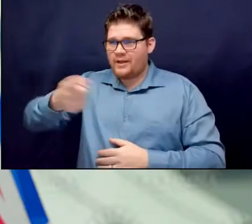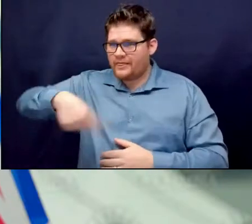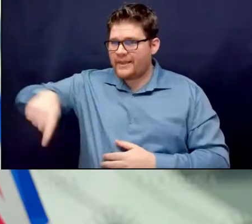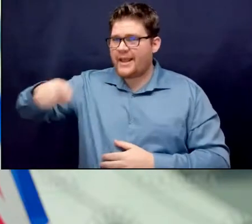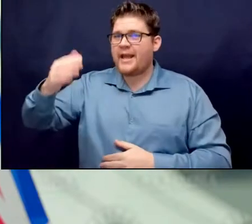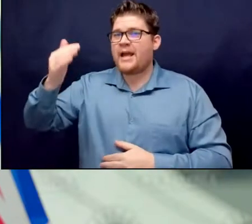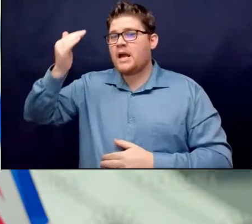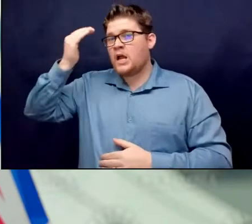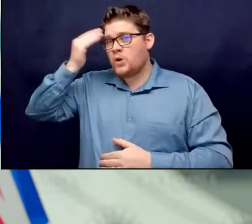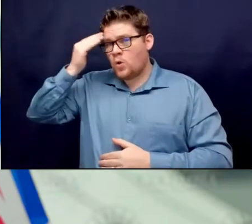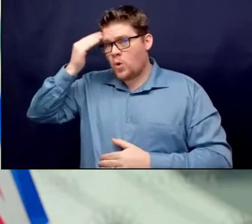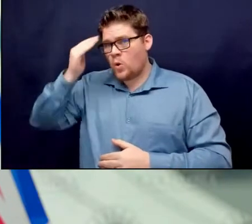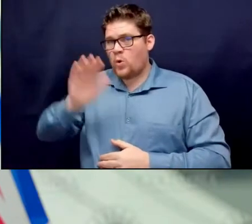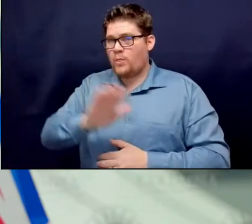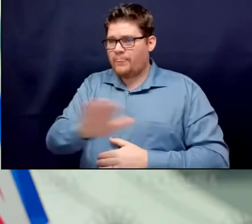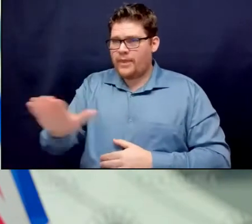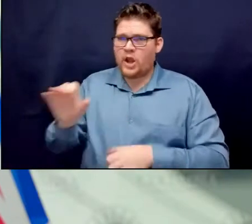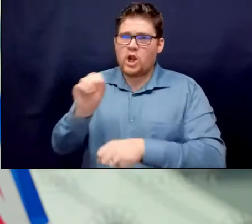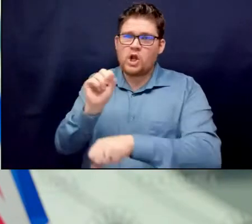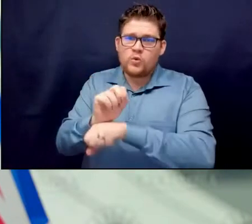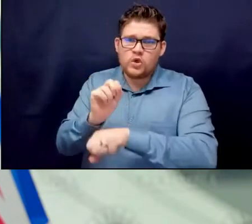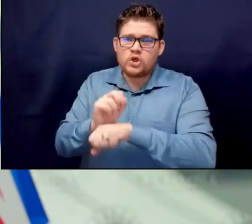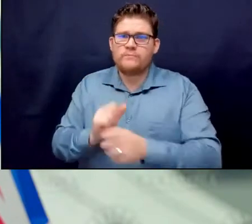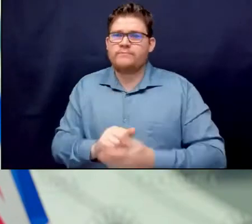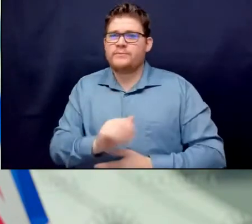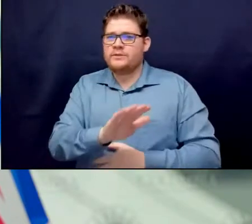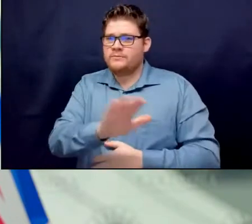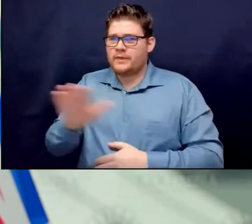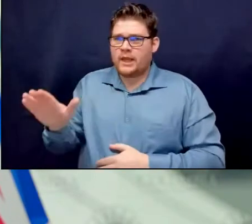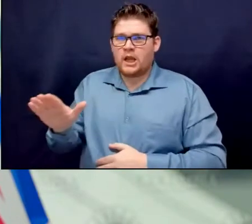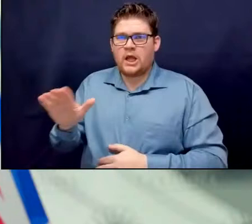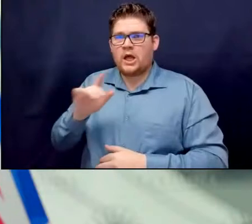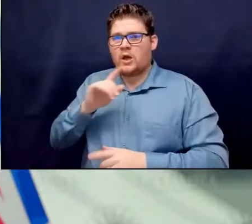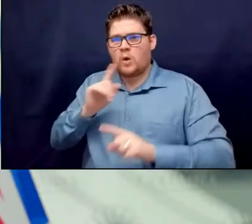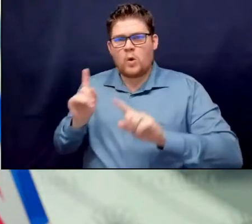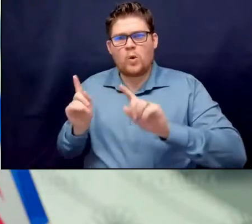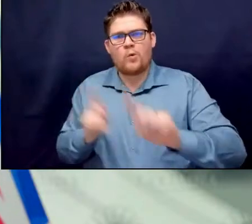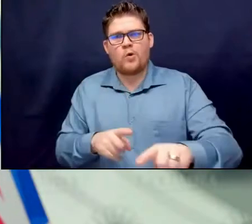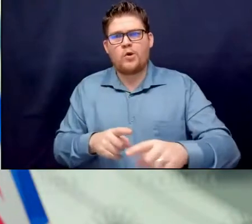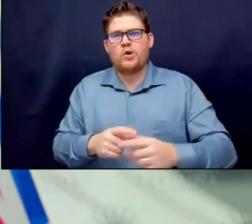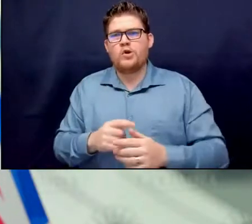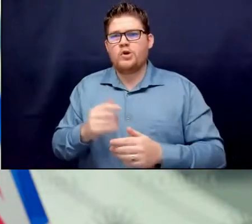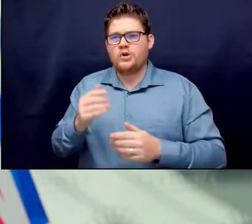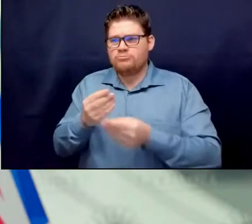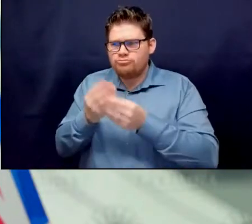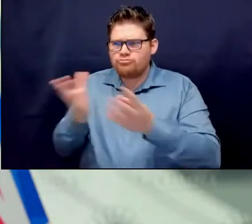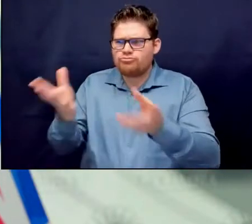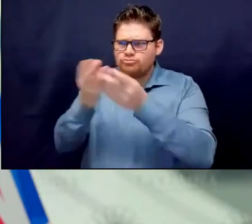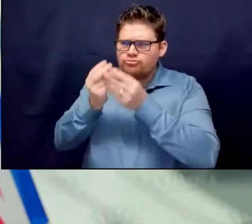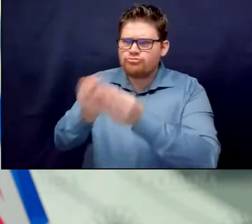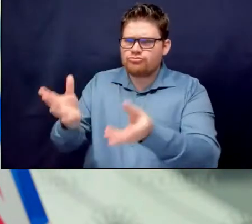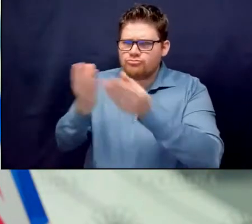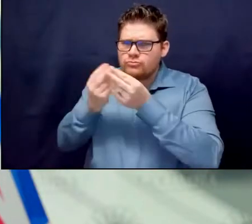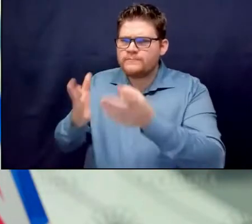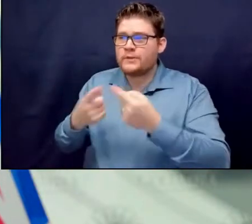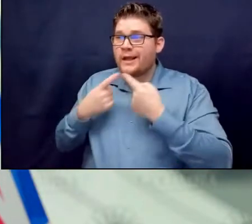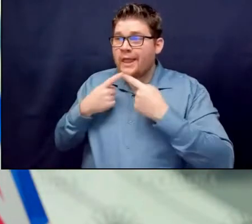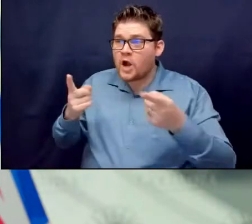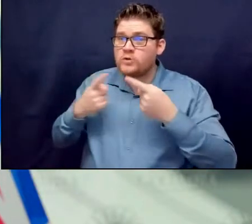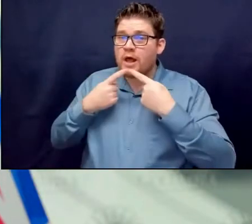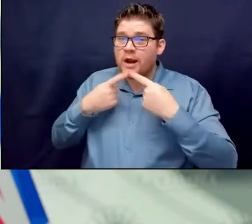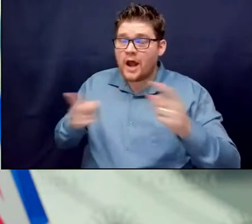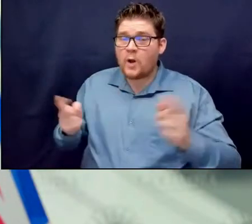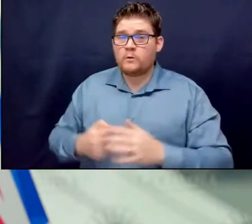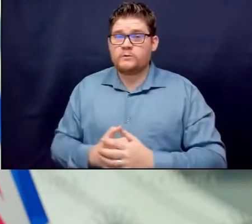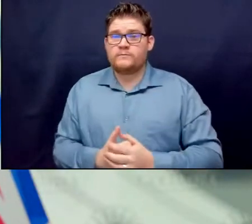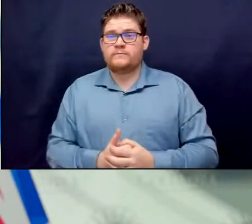can be. The second thing I wanted to say is that, you know, we announced some weeks ago in advance, right? Not